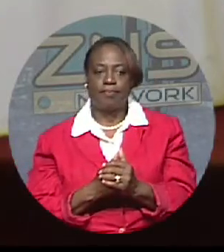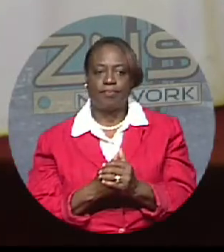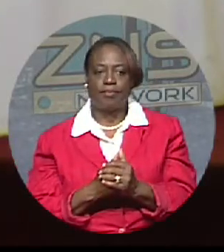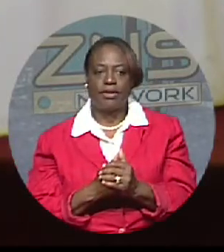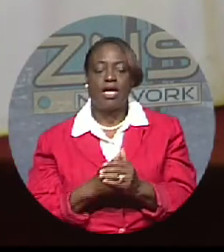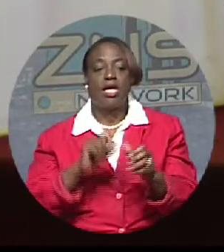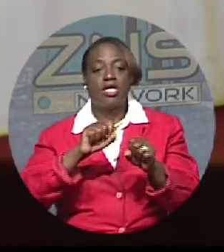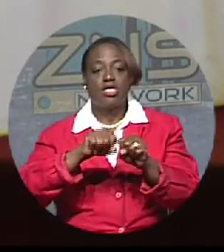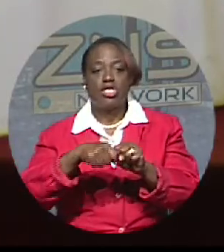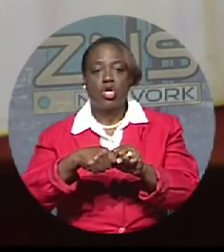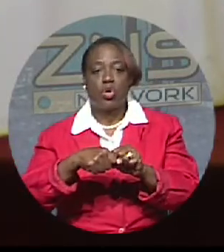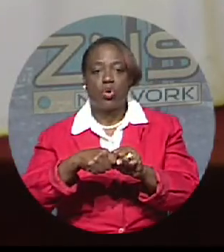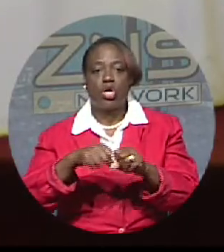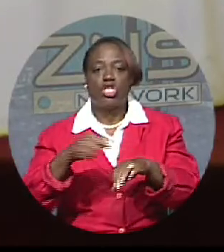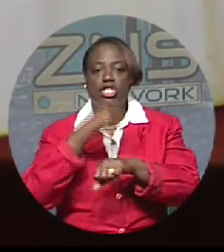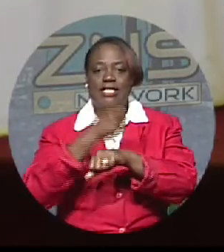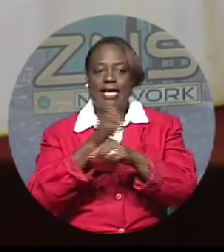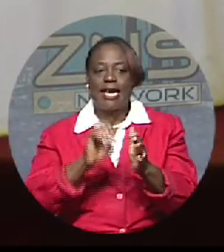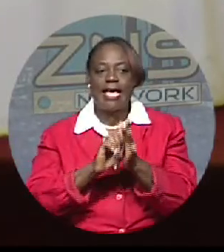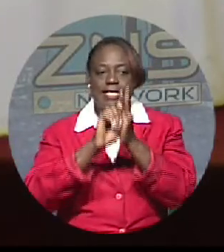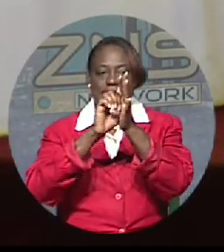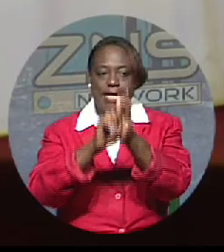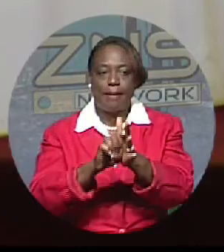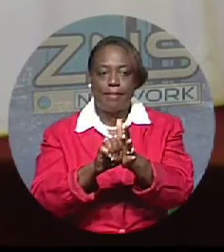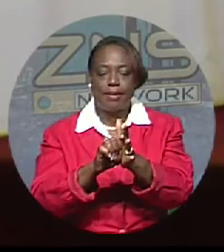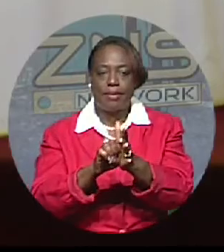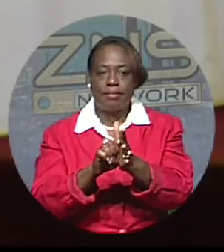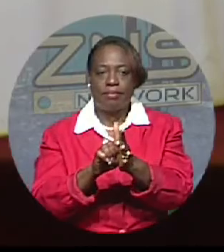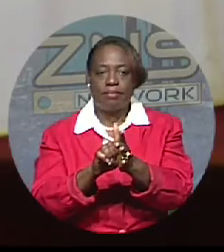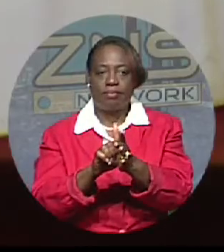And so she set an example.